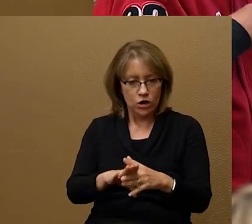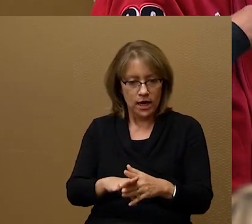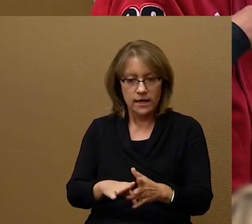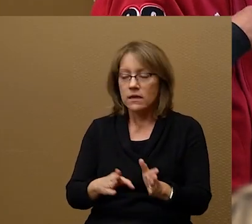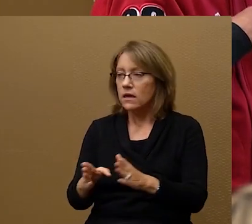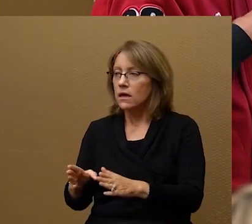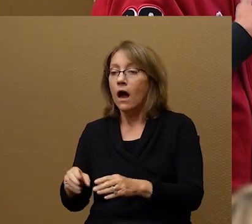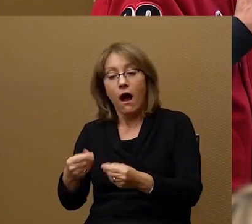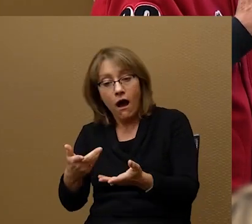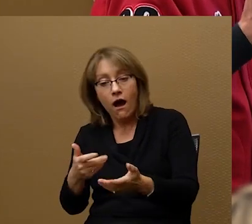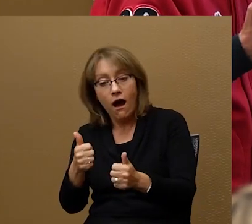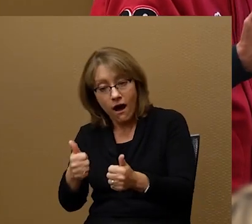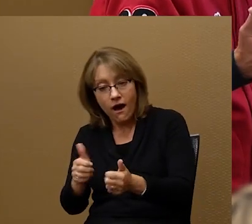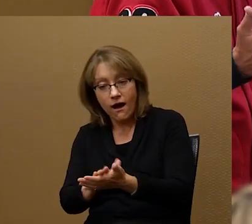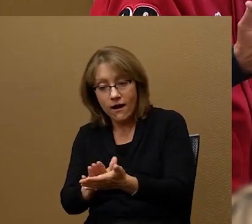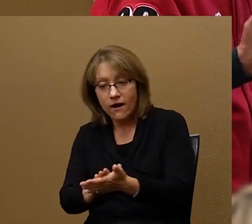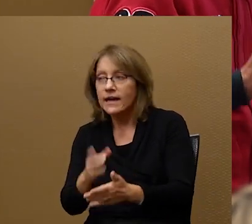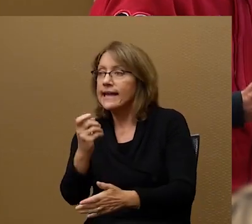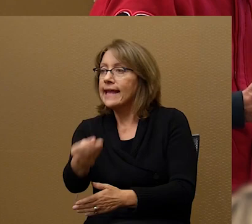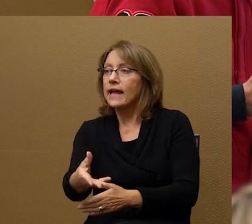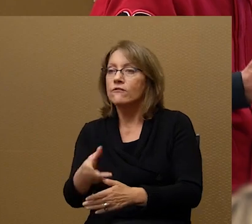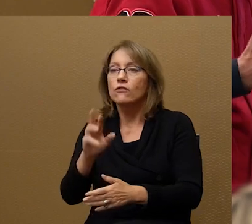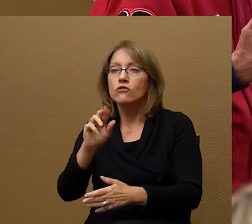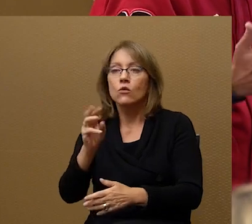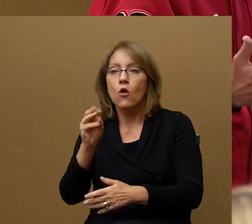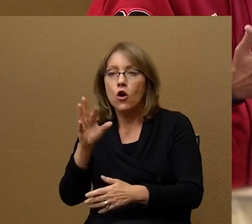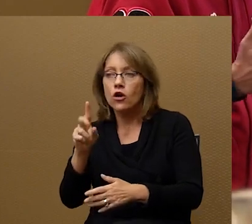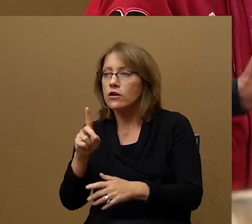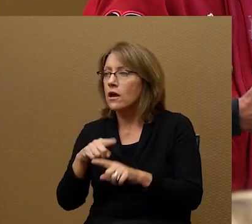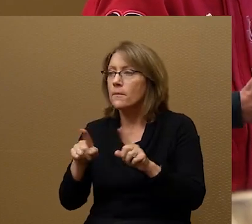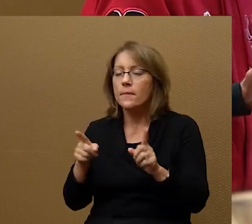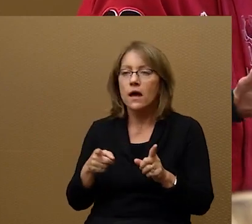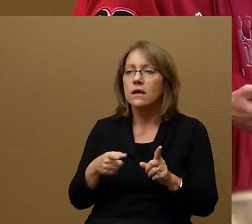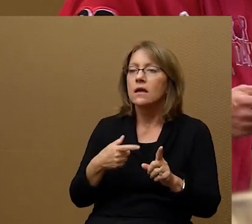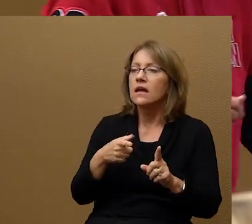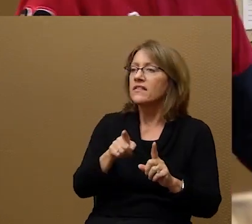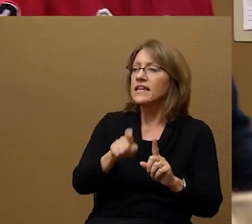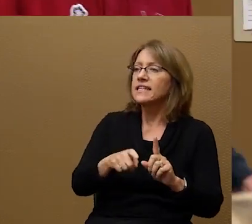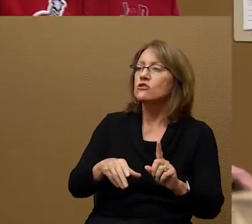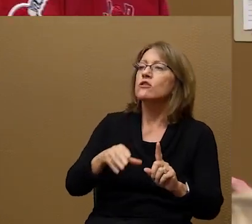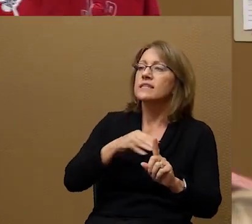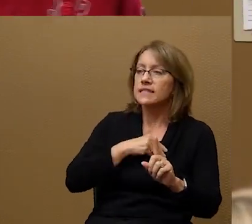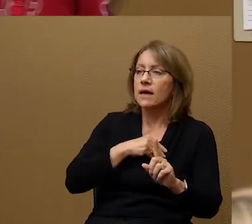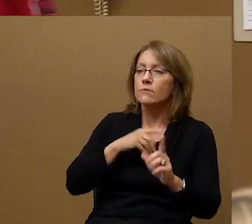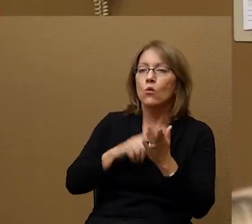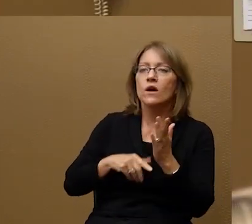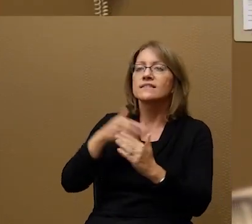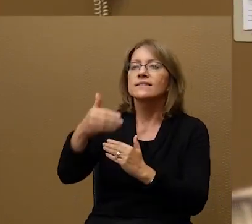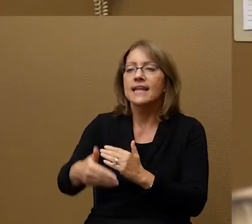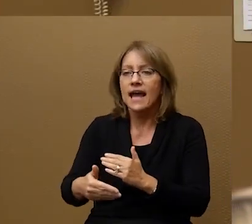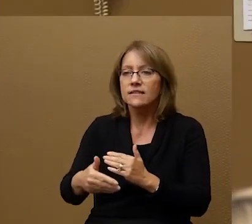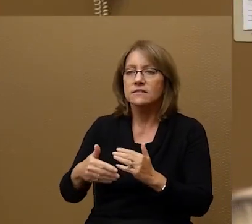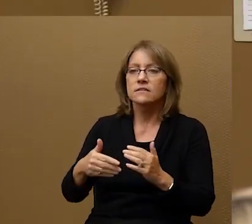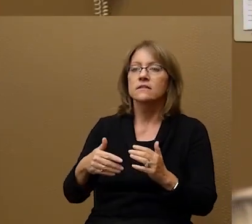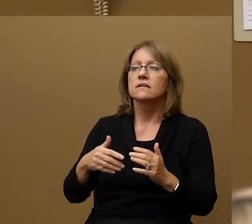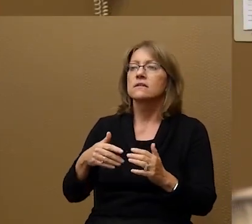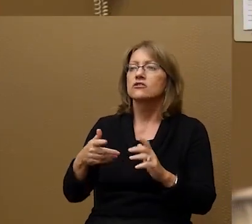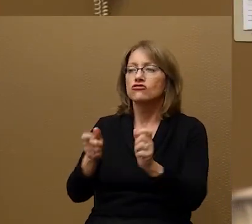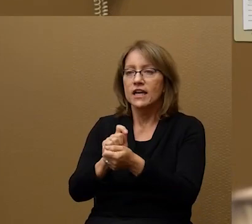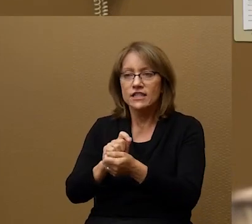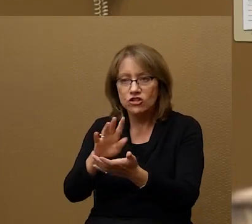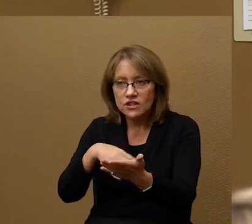to accept the new direction or the change in schedule. I like that.